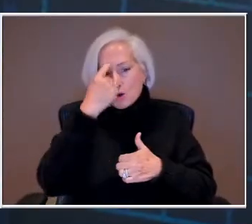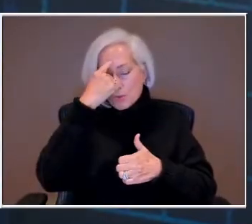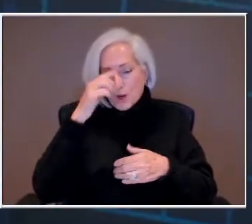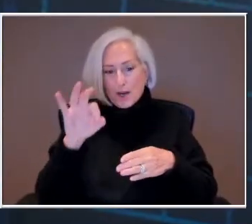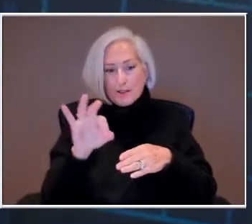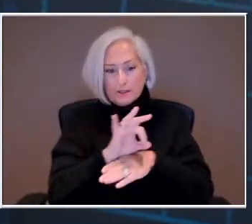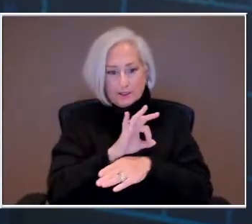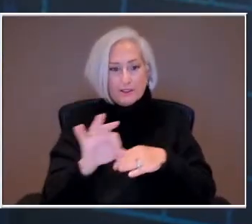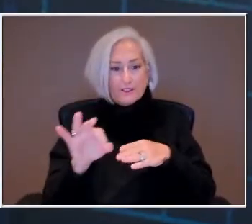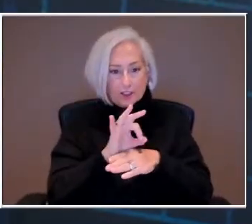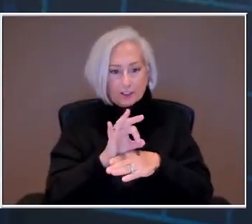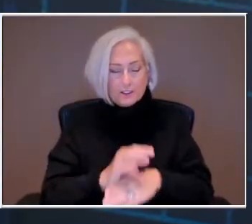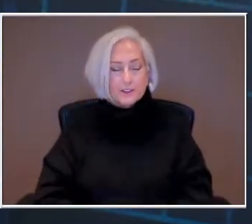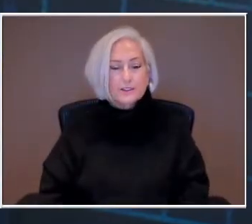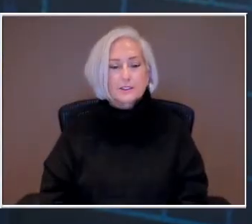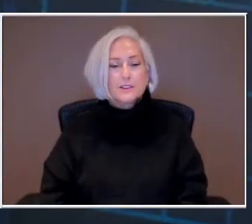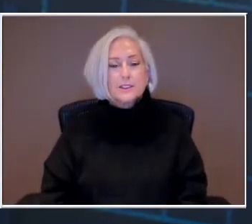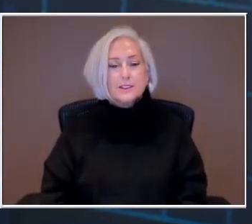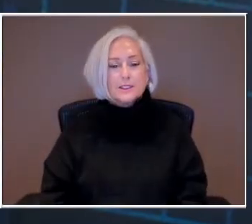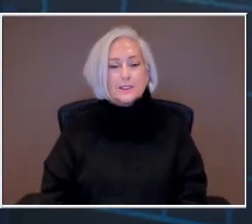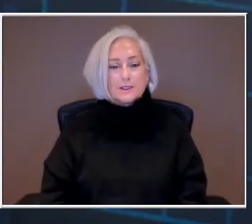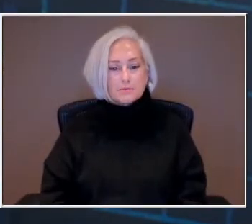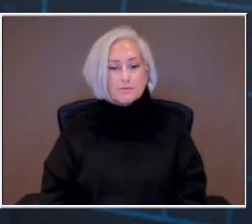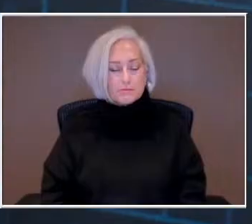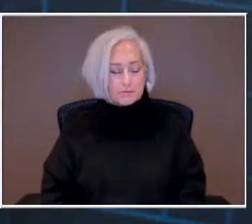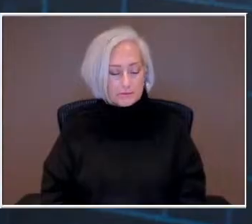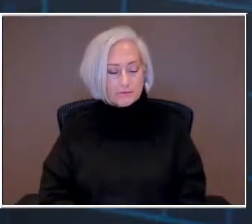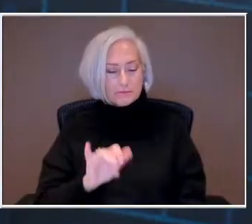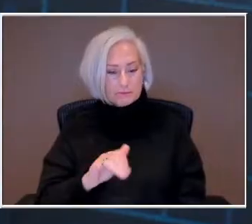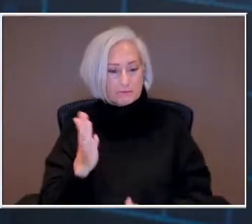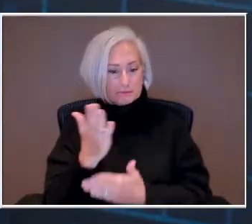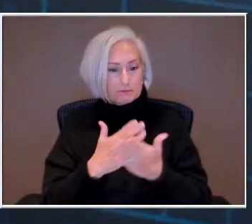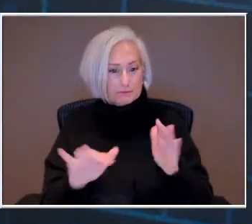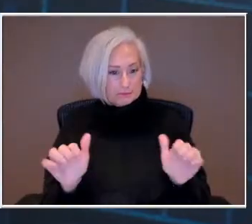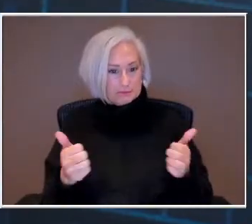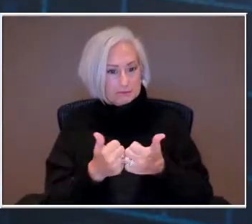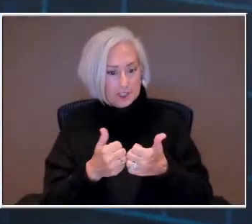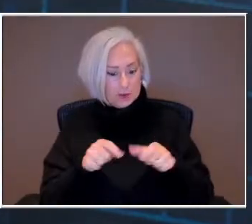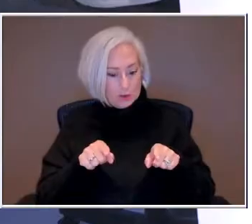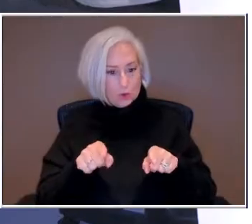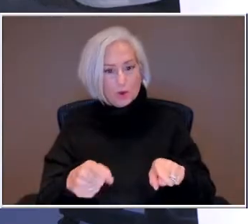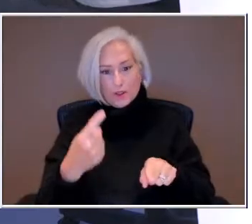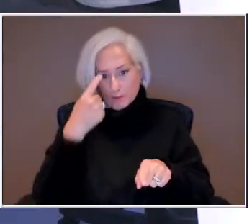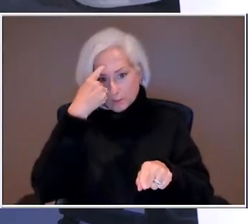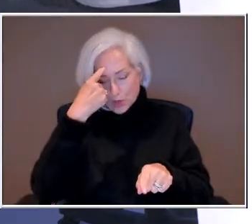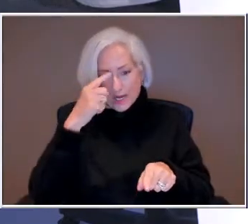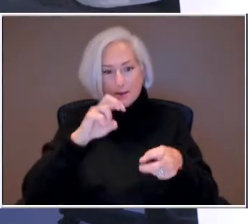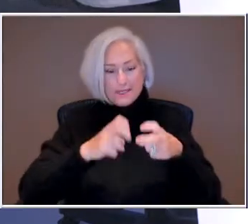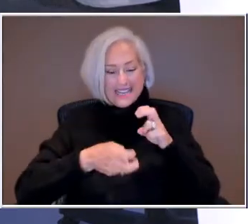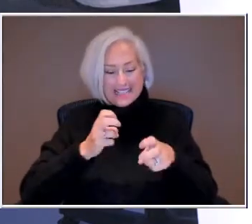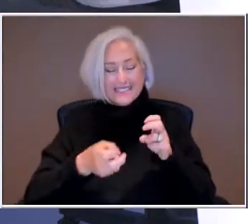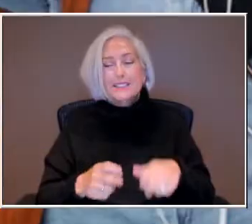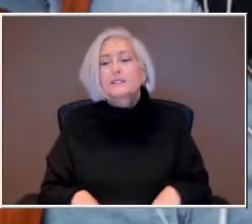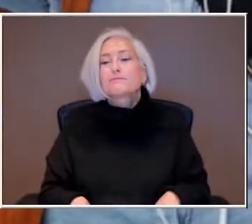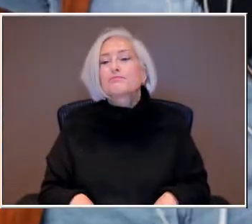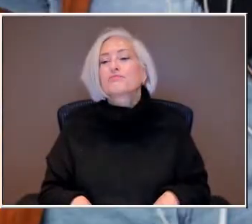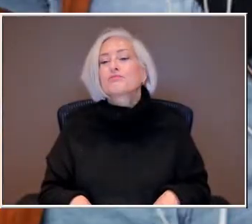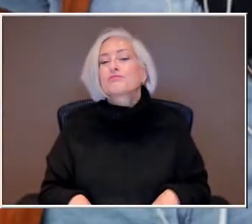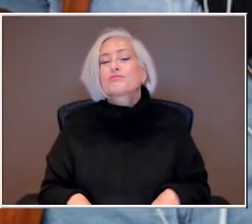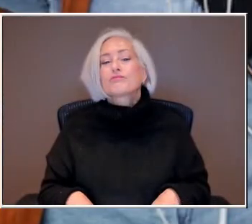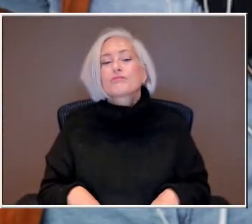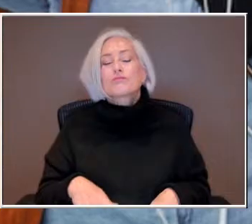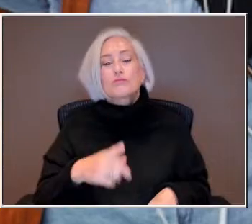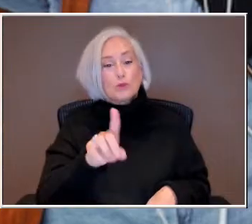treatment. So those are some of the challenges that we face when we're treating brain metastases. Well, be sure to ask your questions. Use the chat on YouTube